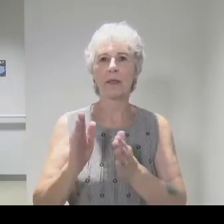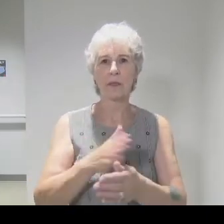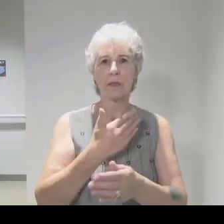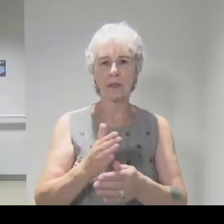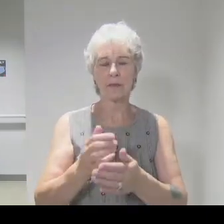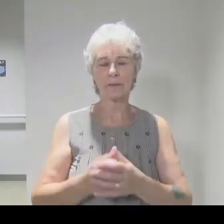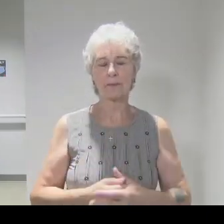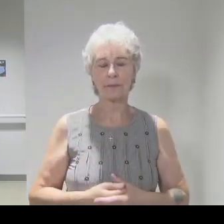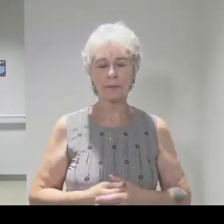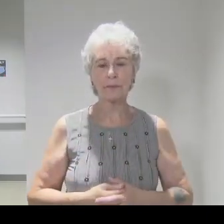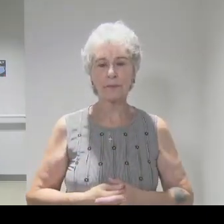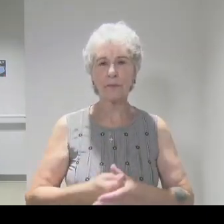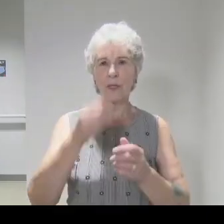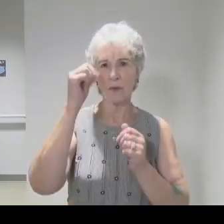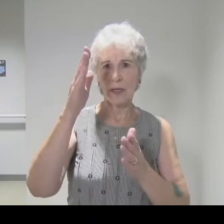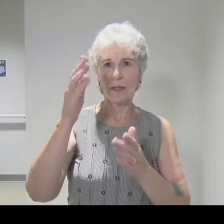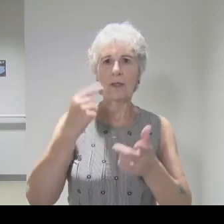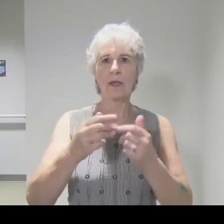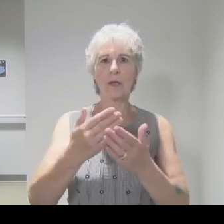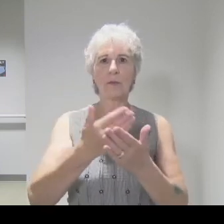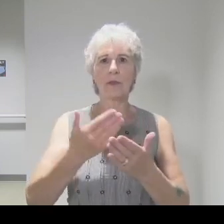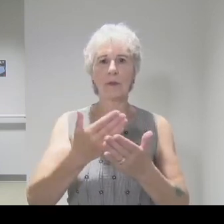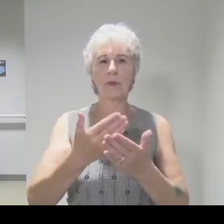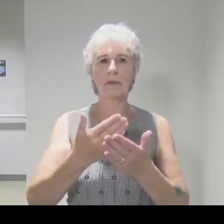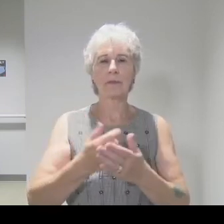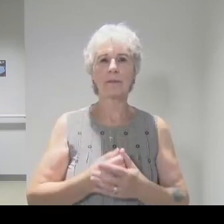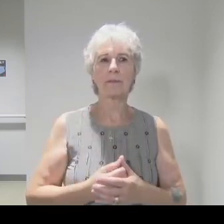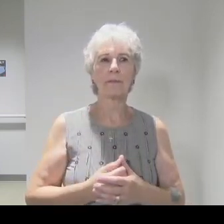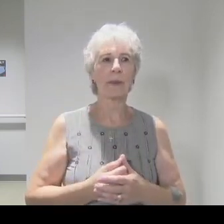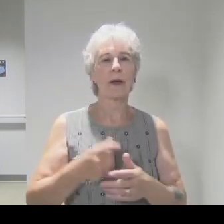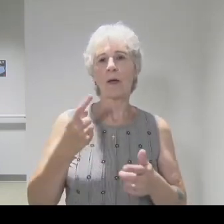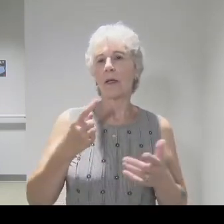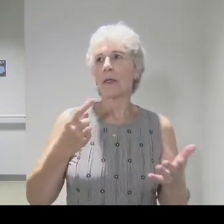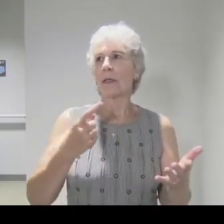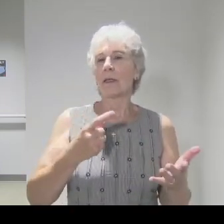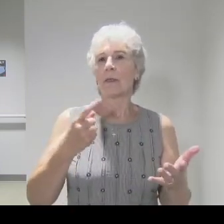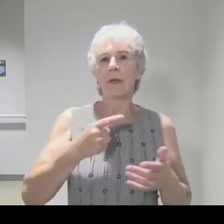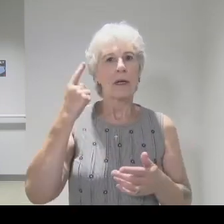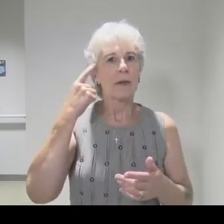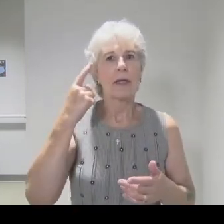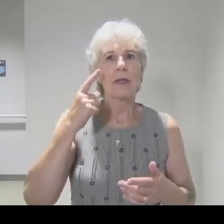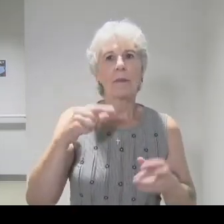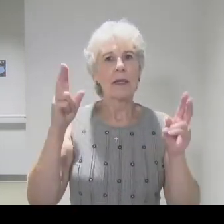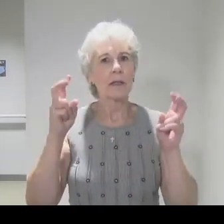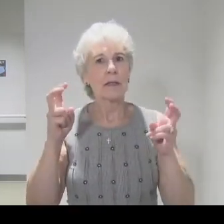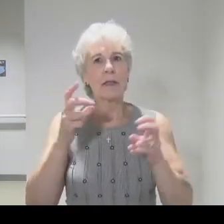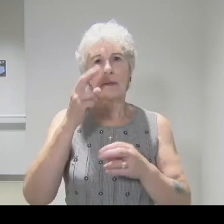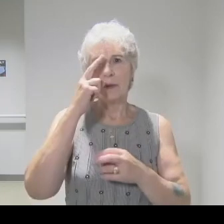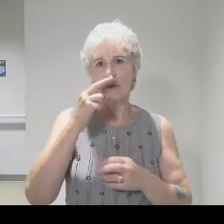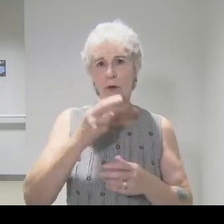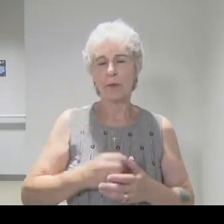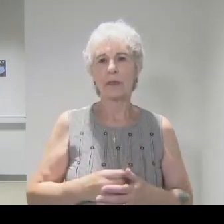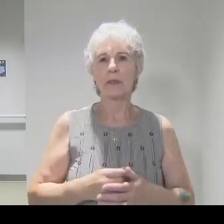Father, as we come before you at this table, we can't help but think of the theme of Romans.